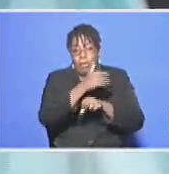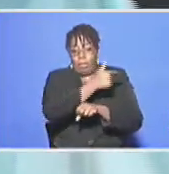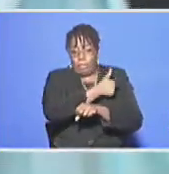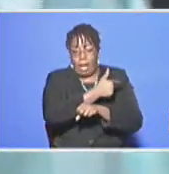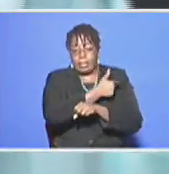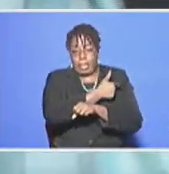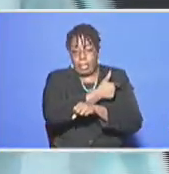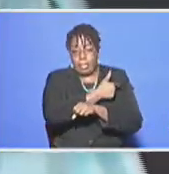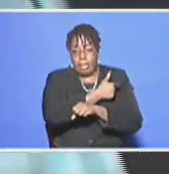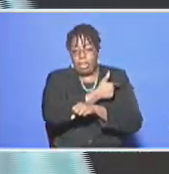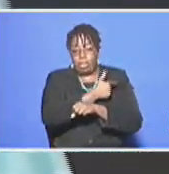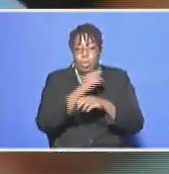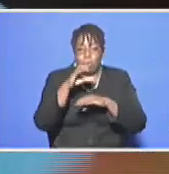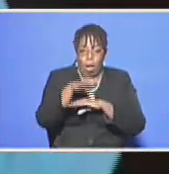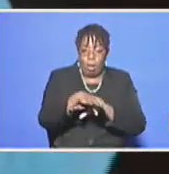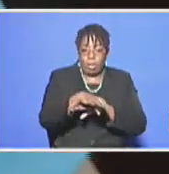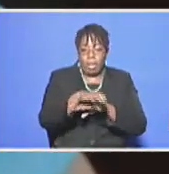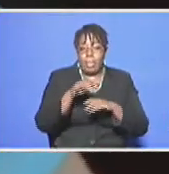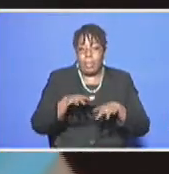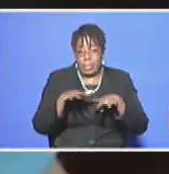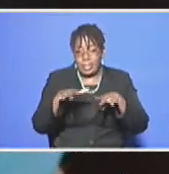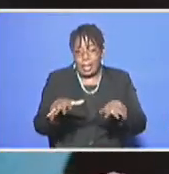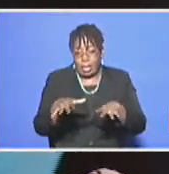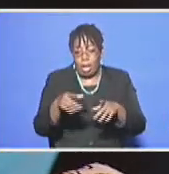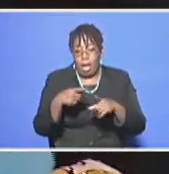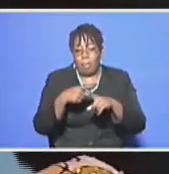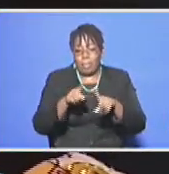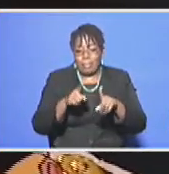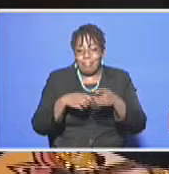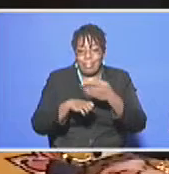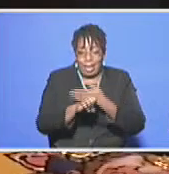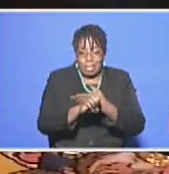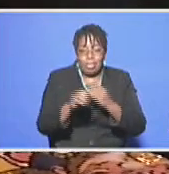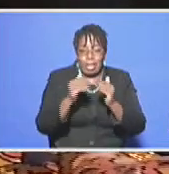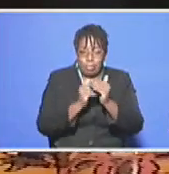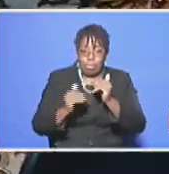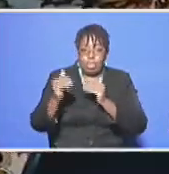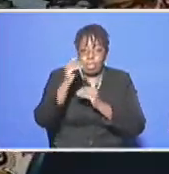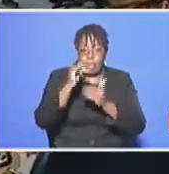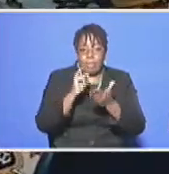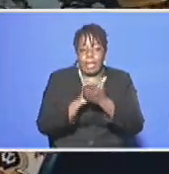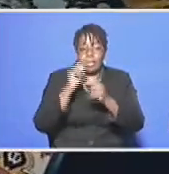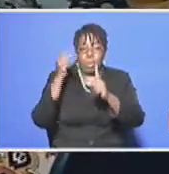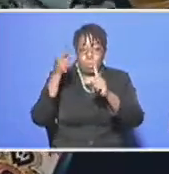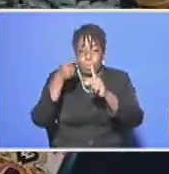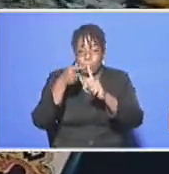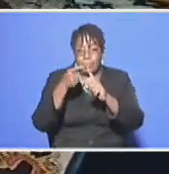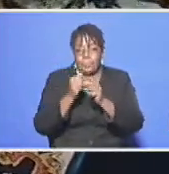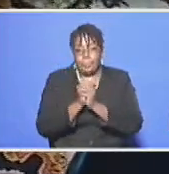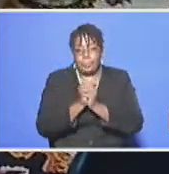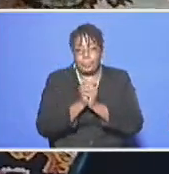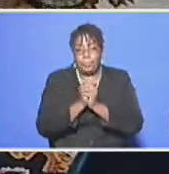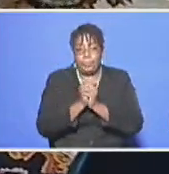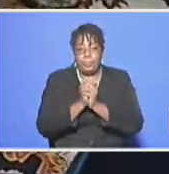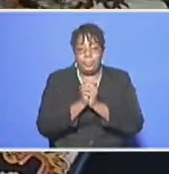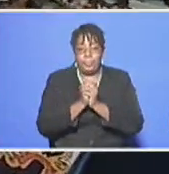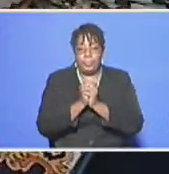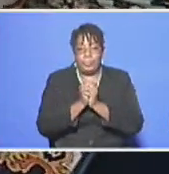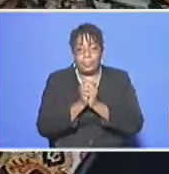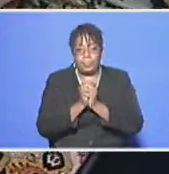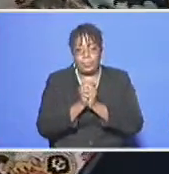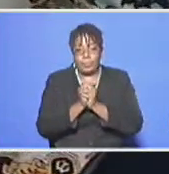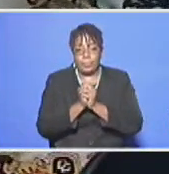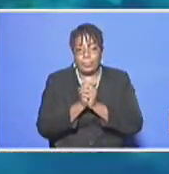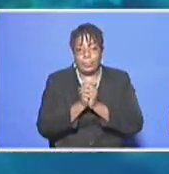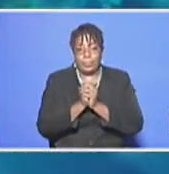overcoming the pandemic, but broad and fair access has to be the first step to achieving that goal. Cleopatra Murphy, ZNS